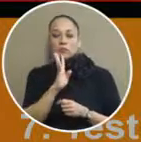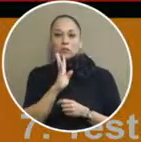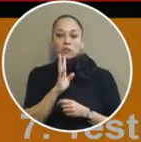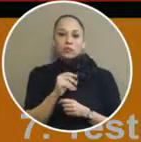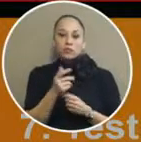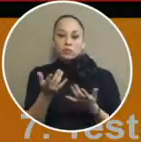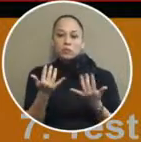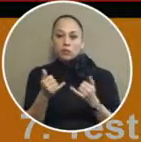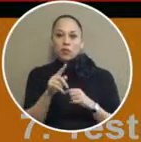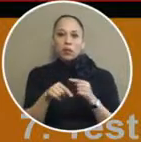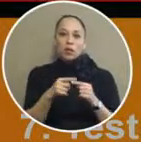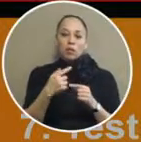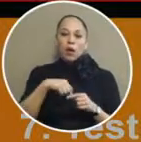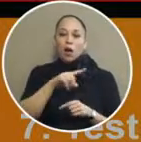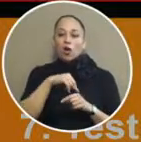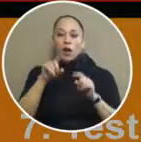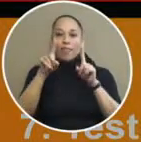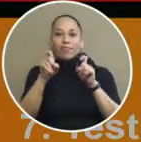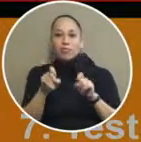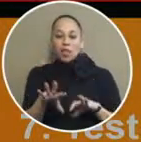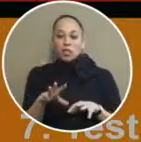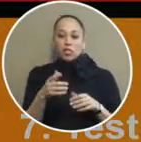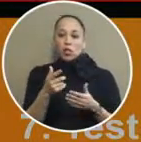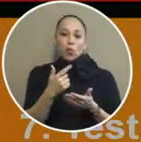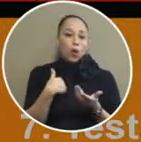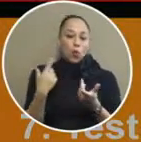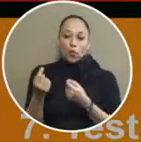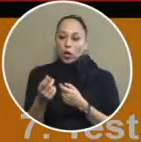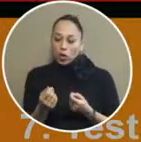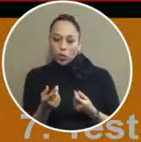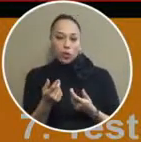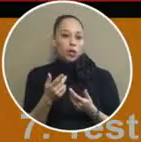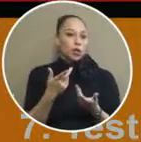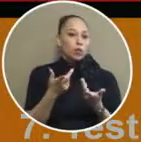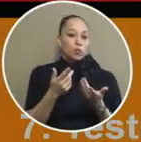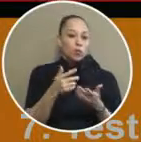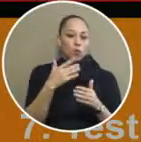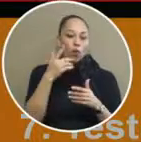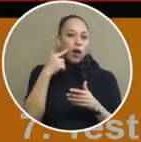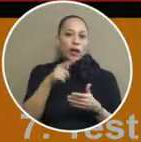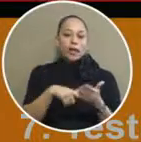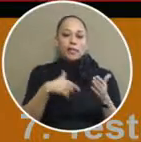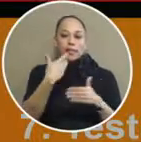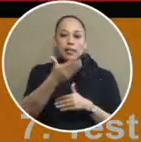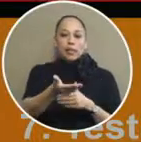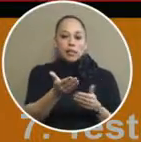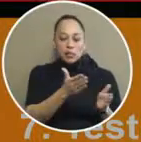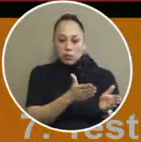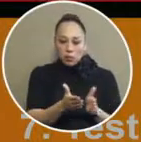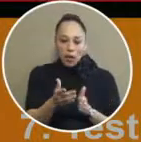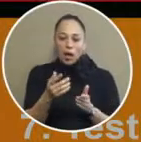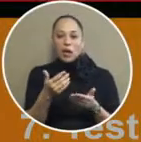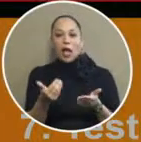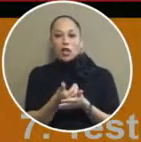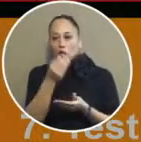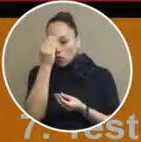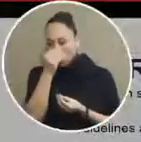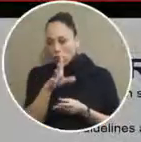today about our testing, where we've been, where we are, and where we're going. A recap and an update on our